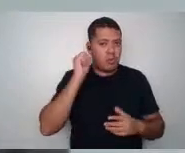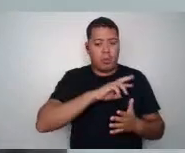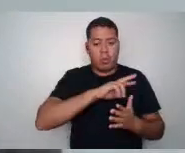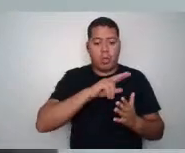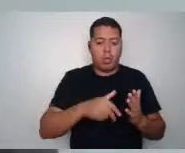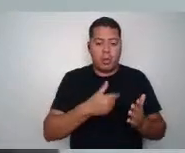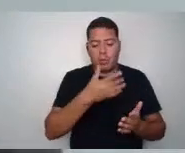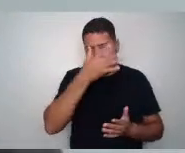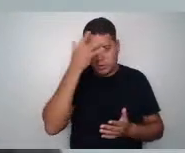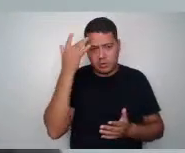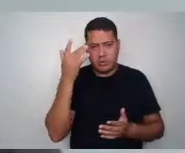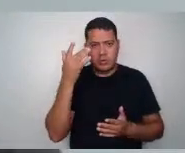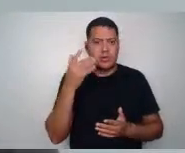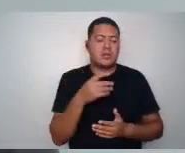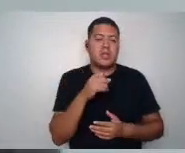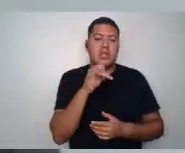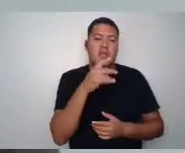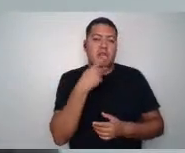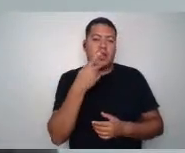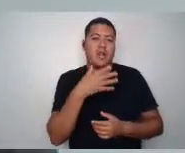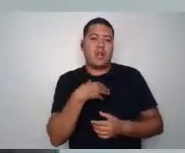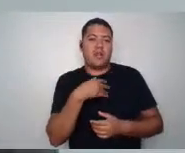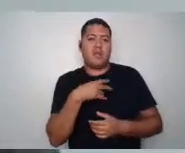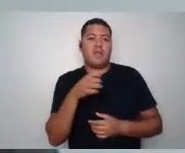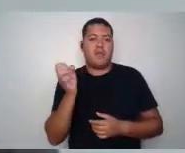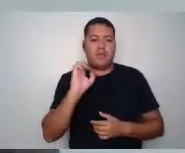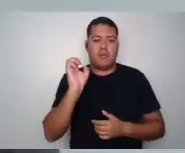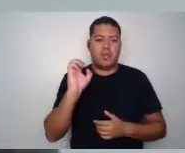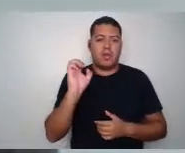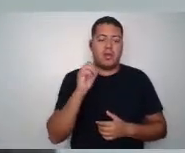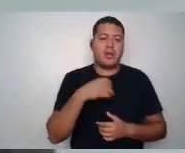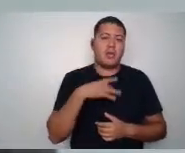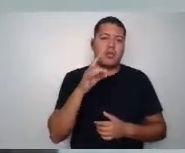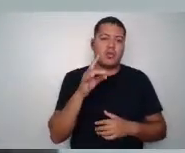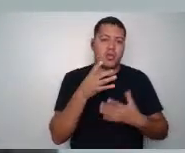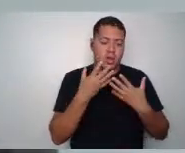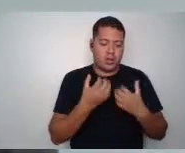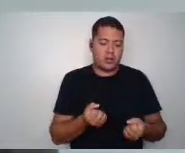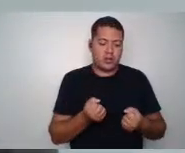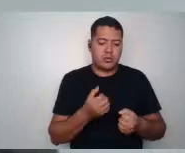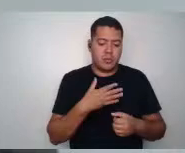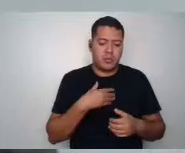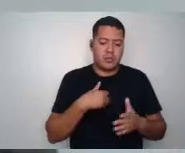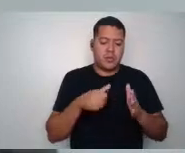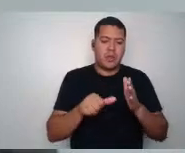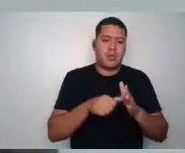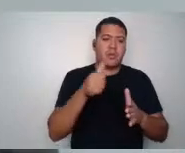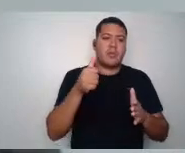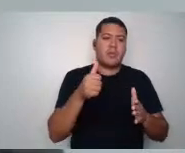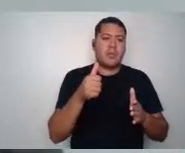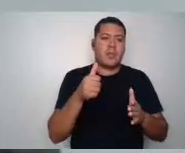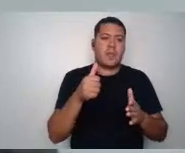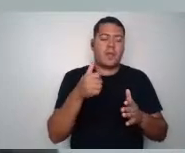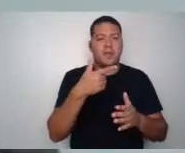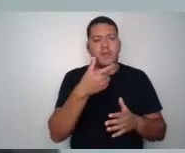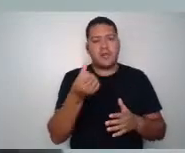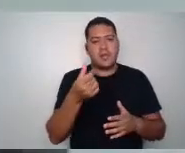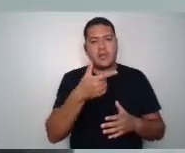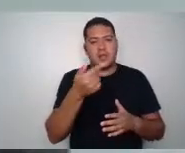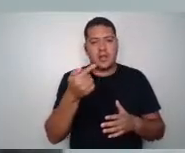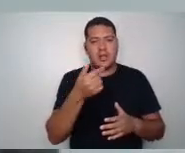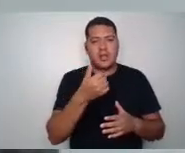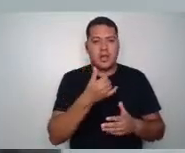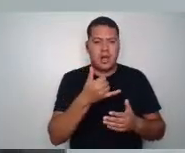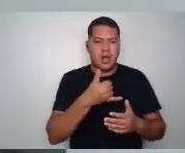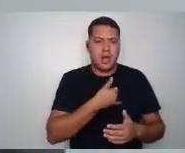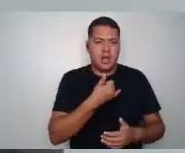heard, Justice, that for many people, without coming out, because I only had my first relationship when I